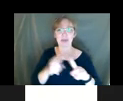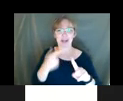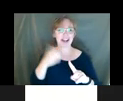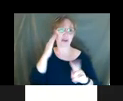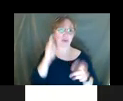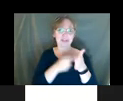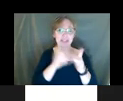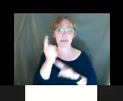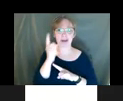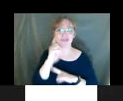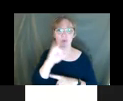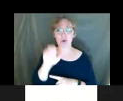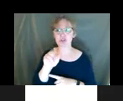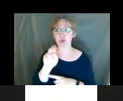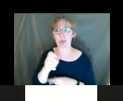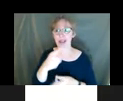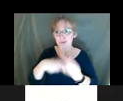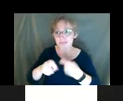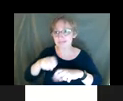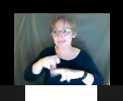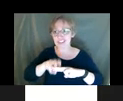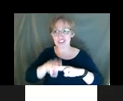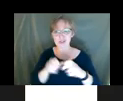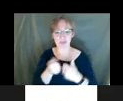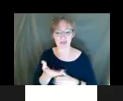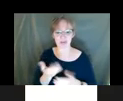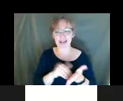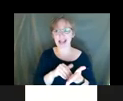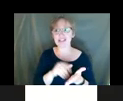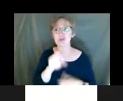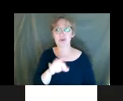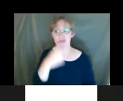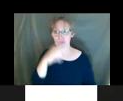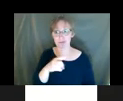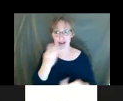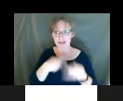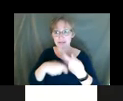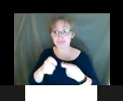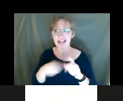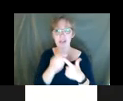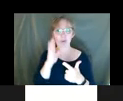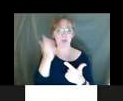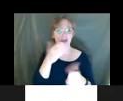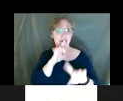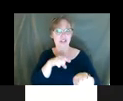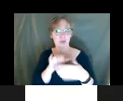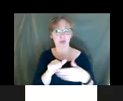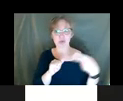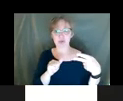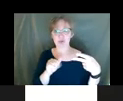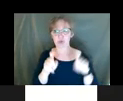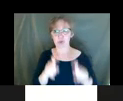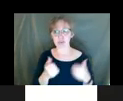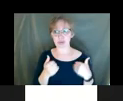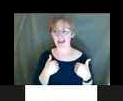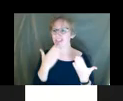So maybe if JoAnne wants to come back onto screen and onto mic, and then we can get these two questions that we have addressed. Okay, thank you. Thank